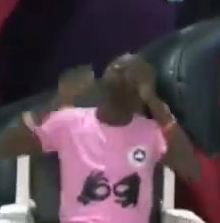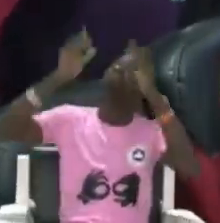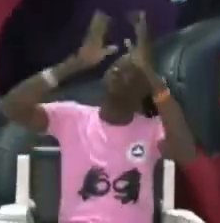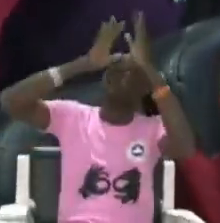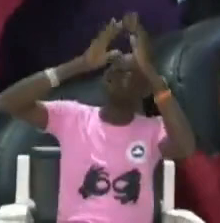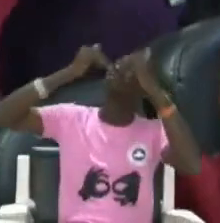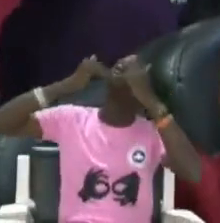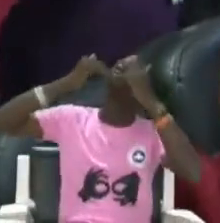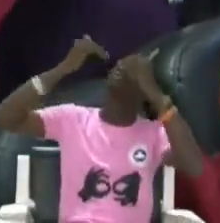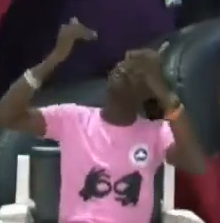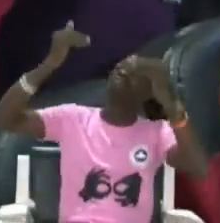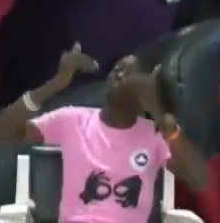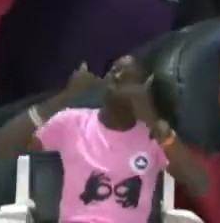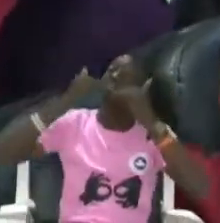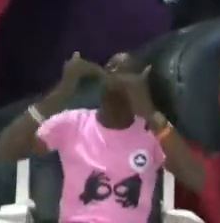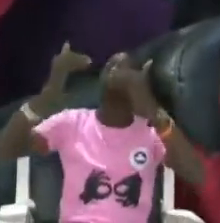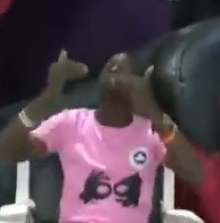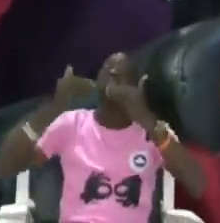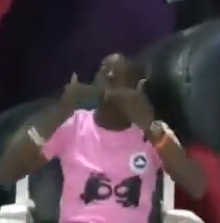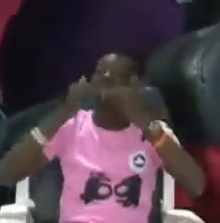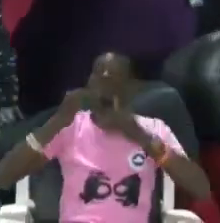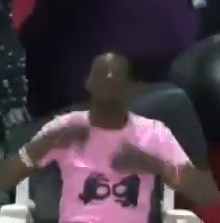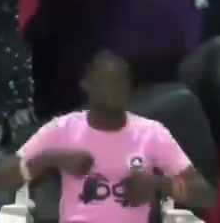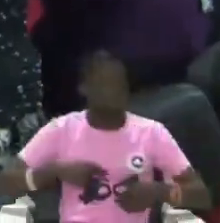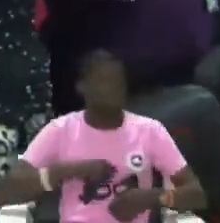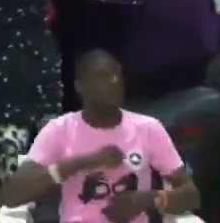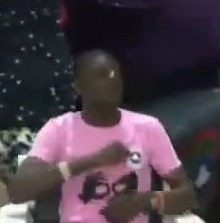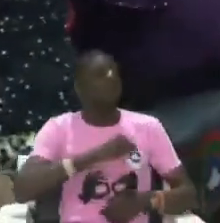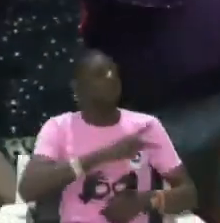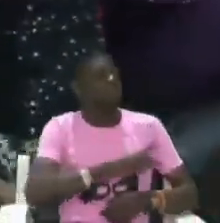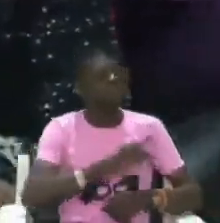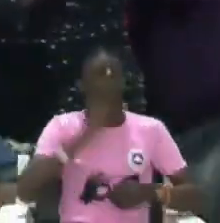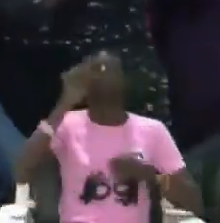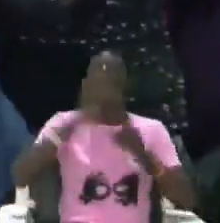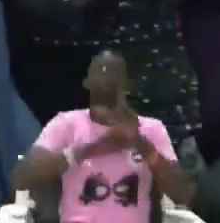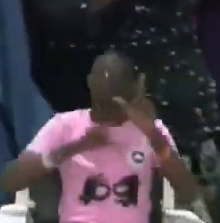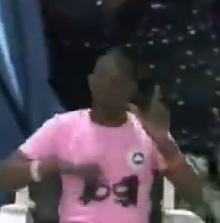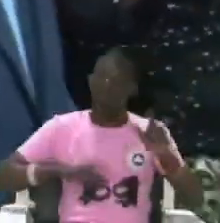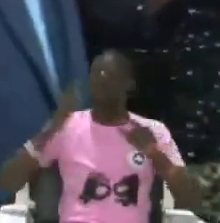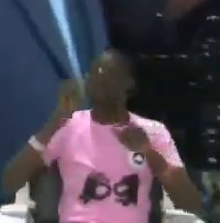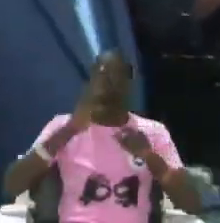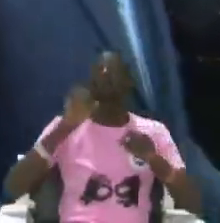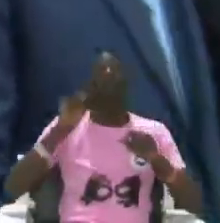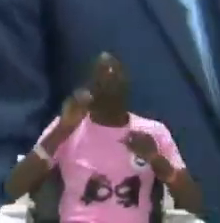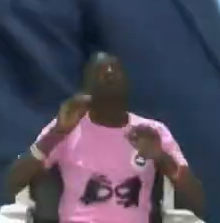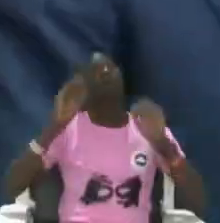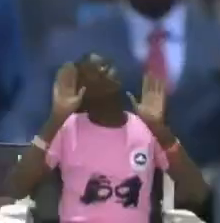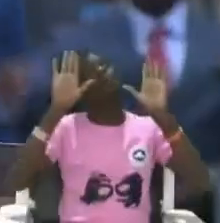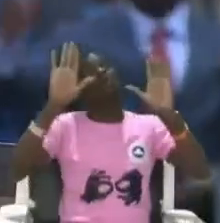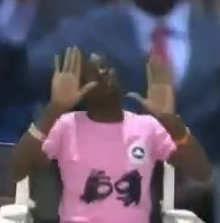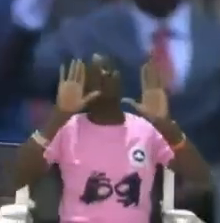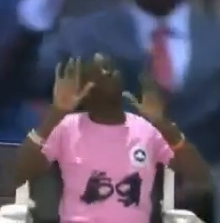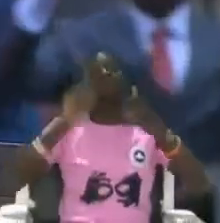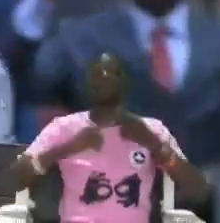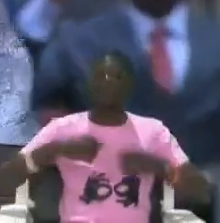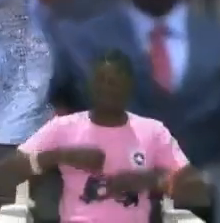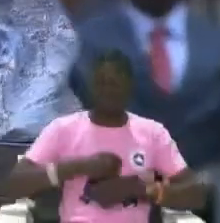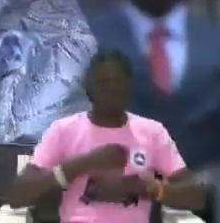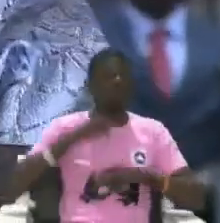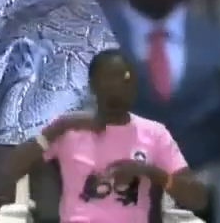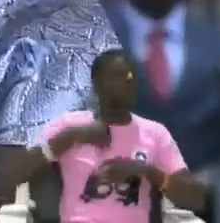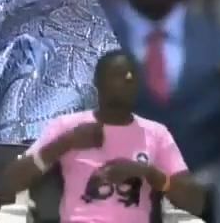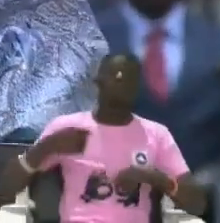you, Lord. We appreciate you. You are just awesome. You are just wonderful to us. We can never, ever thank you